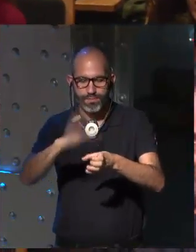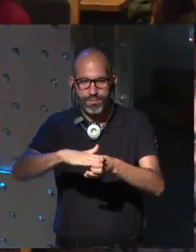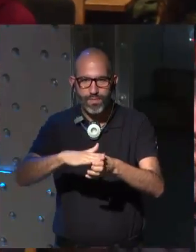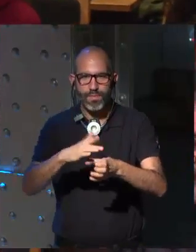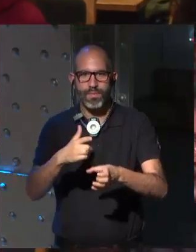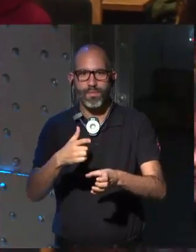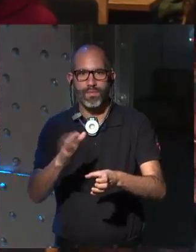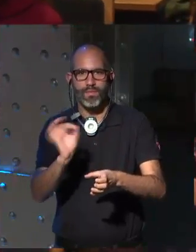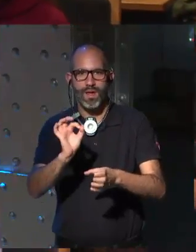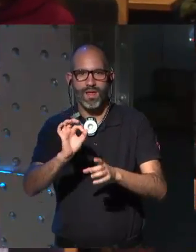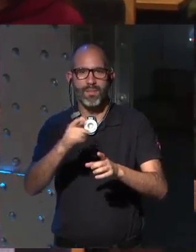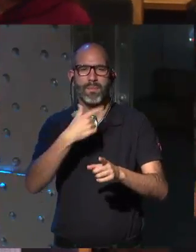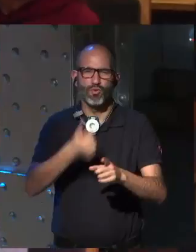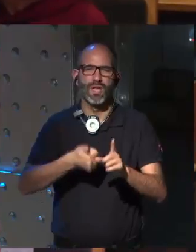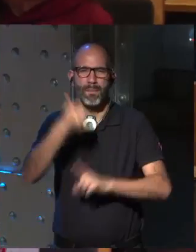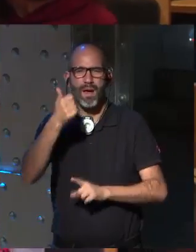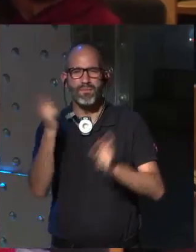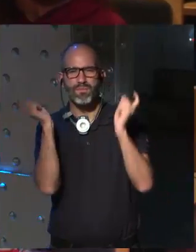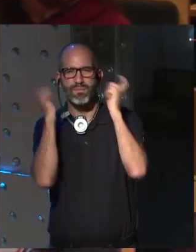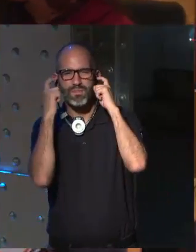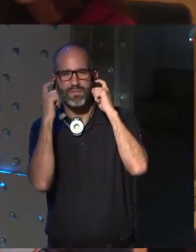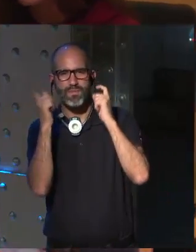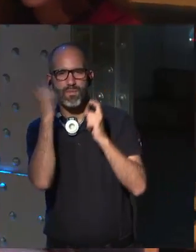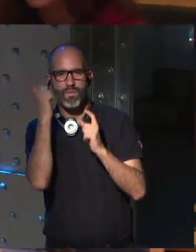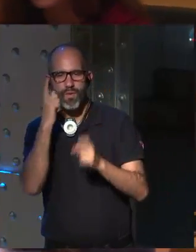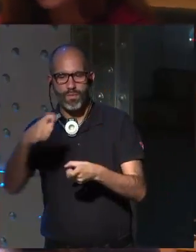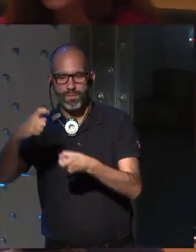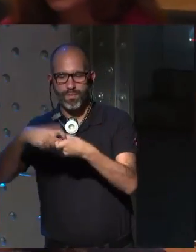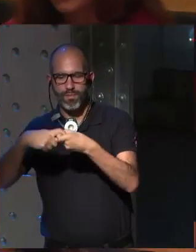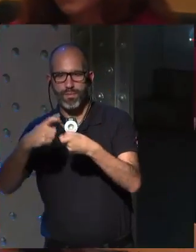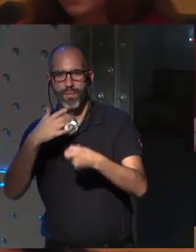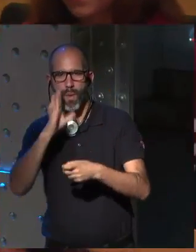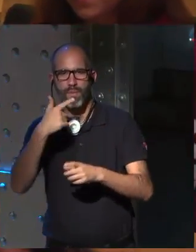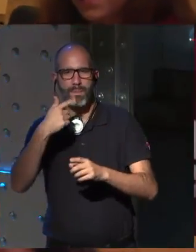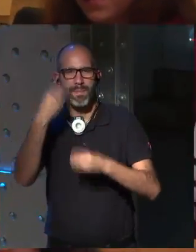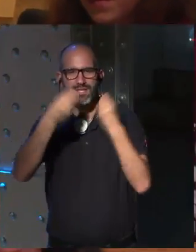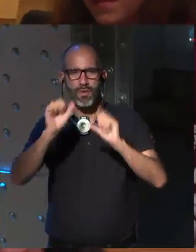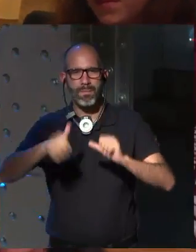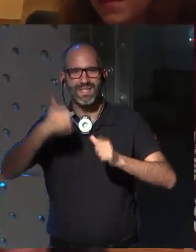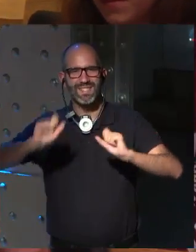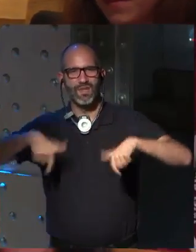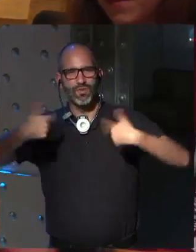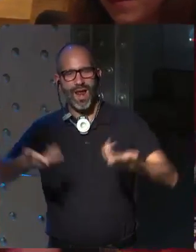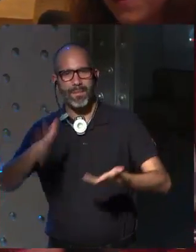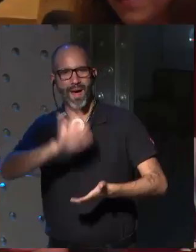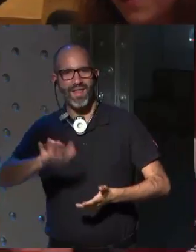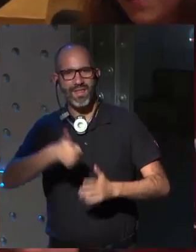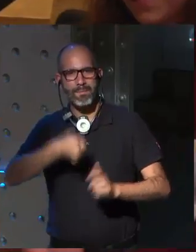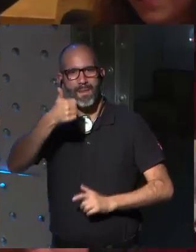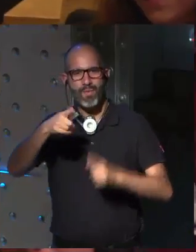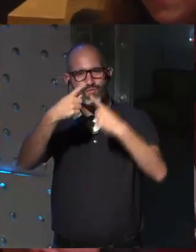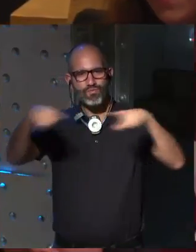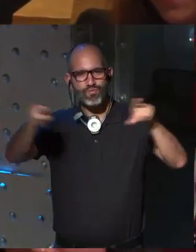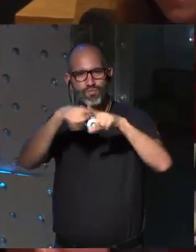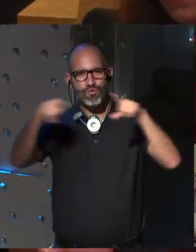better experience, do you think? Because I feel it's more like natural, like, I don't know, I feel like I'm more into the music than when I'm just like in the street,